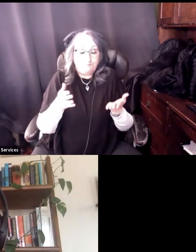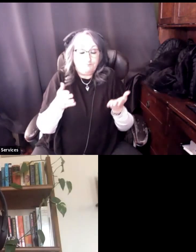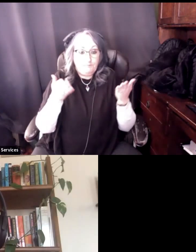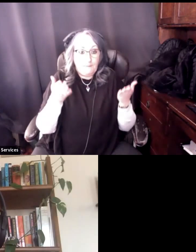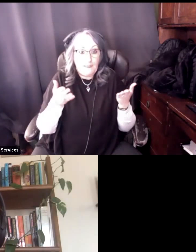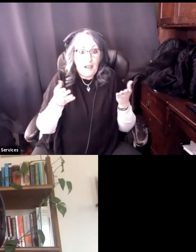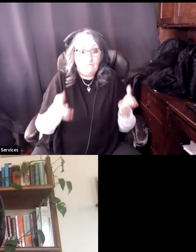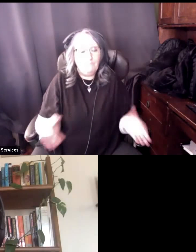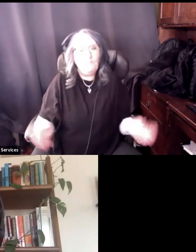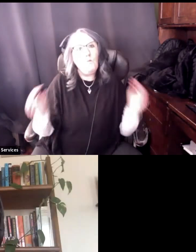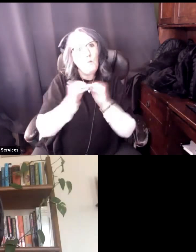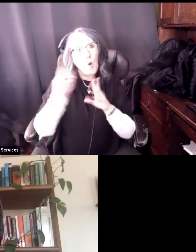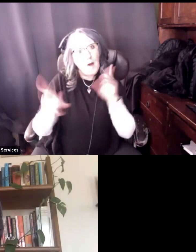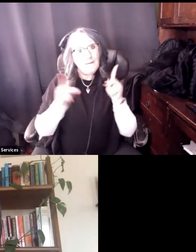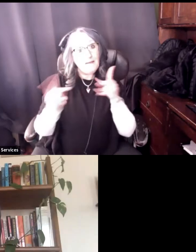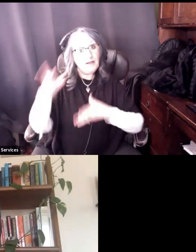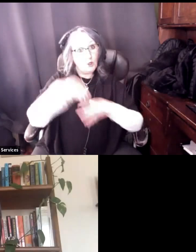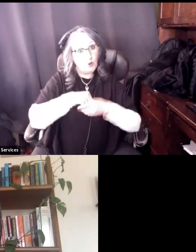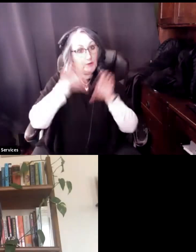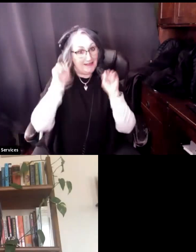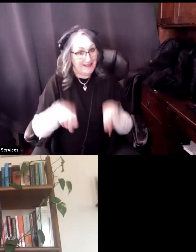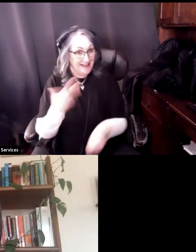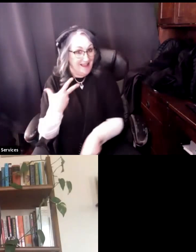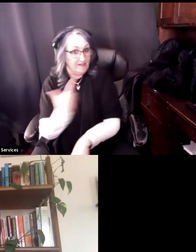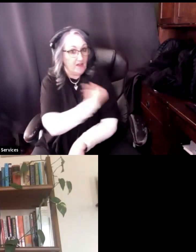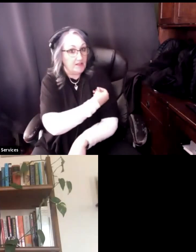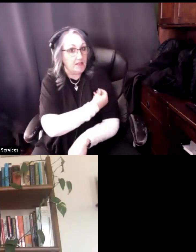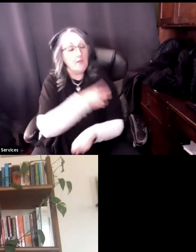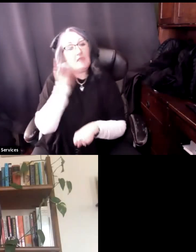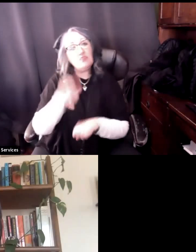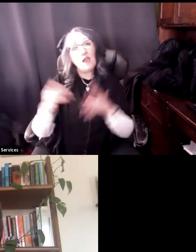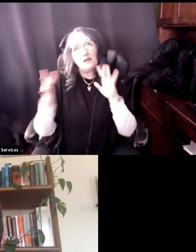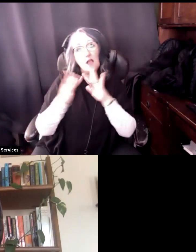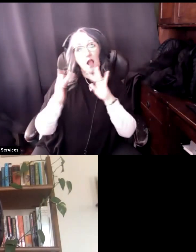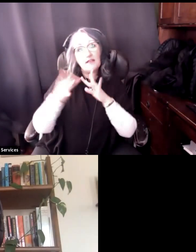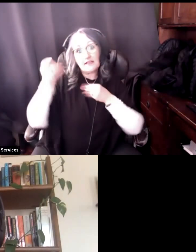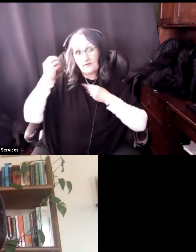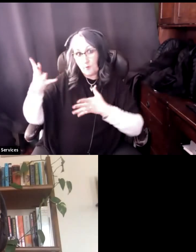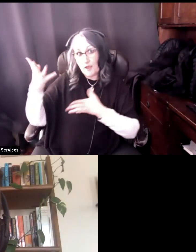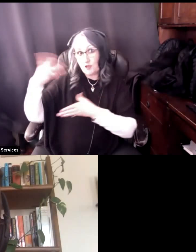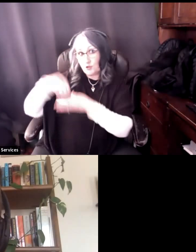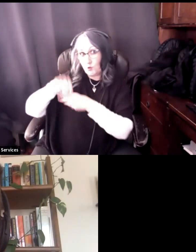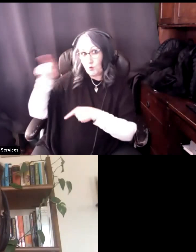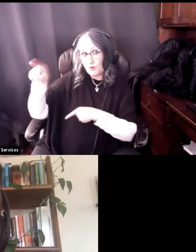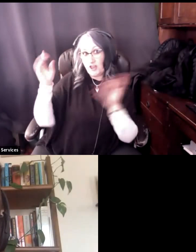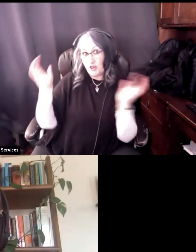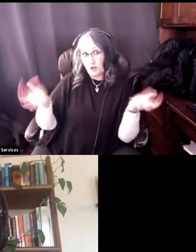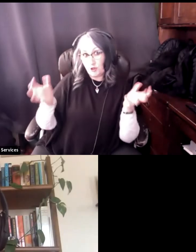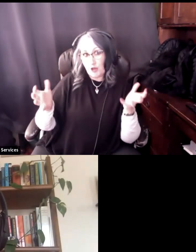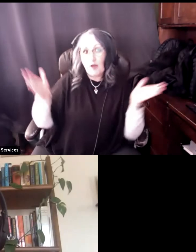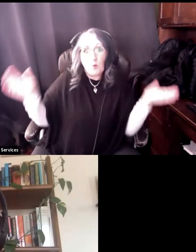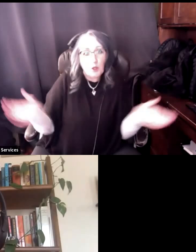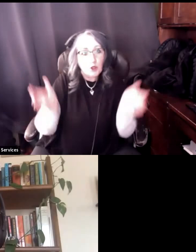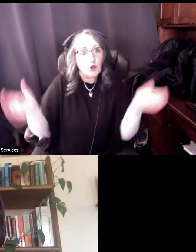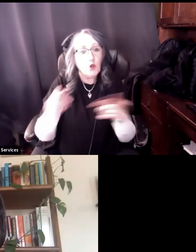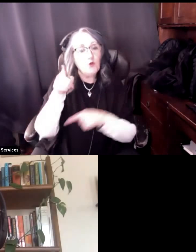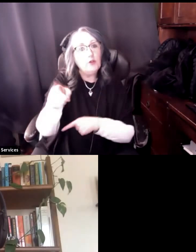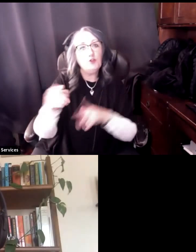eligibility. But that contact information that we put in the chat, we encourage you to reach out and explain the intricacies